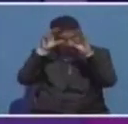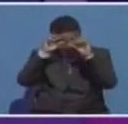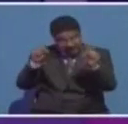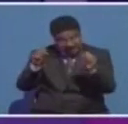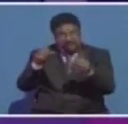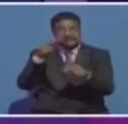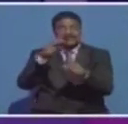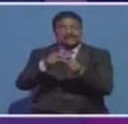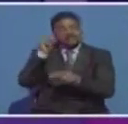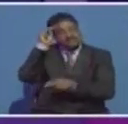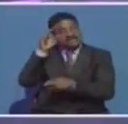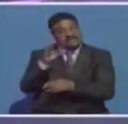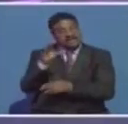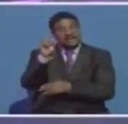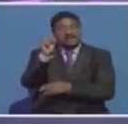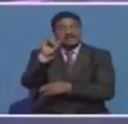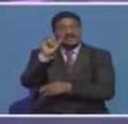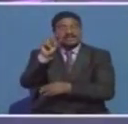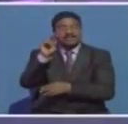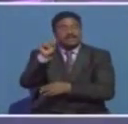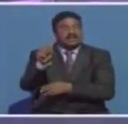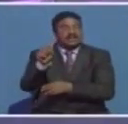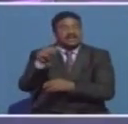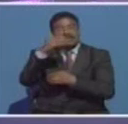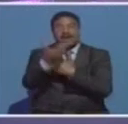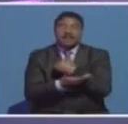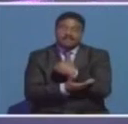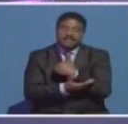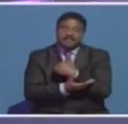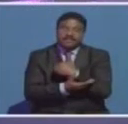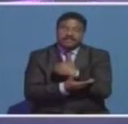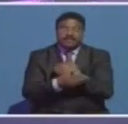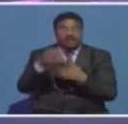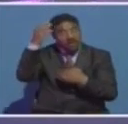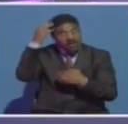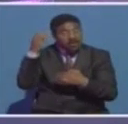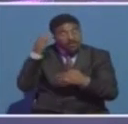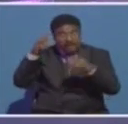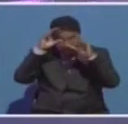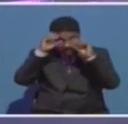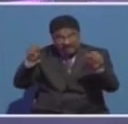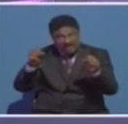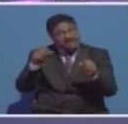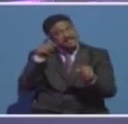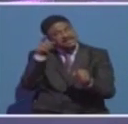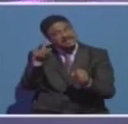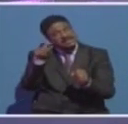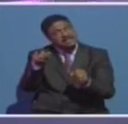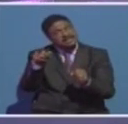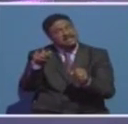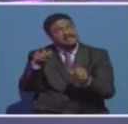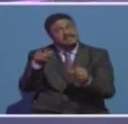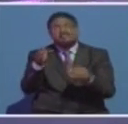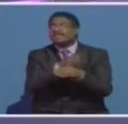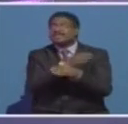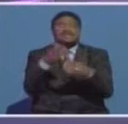Chalikosa. Welcome to the program. Thank you very much, and good evening, viewers. Office of the Vice President, quite busy but rarely heard. Maybe